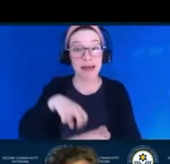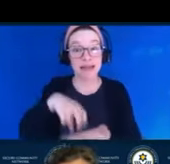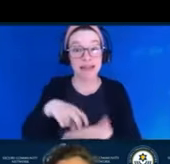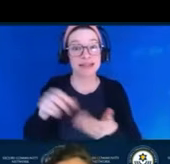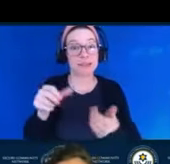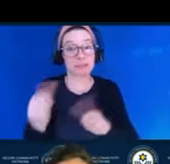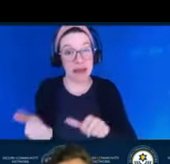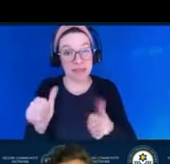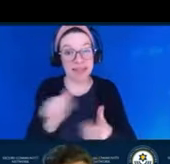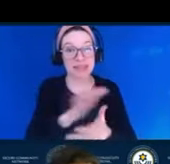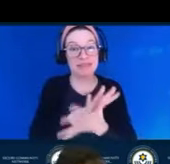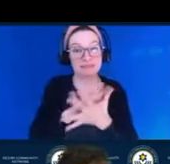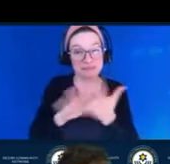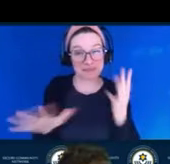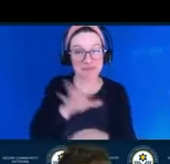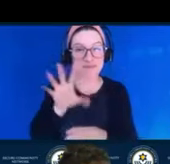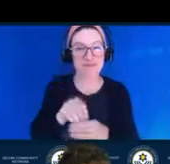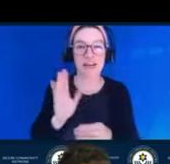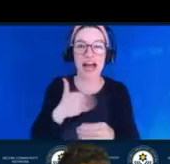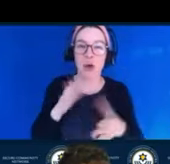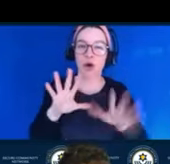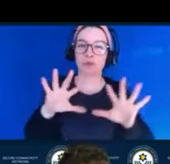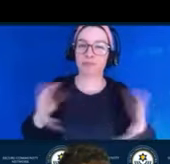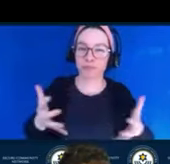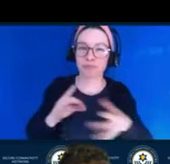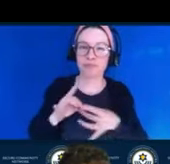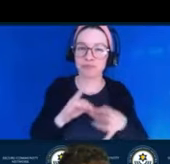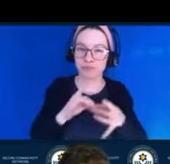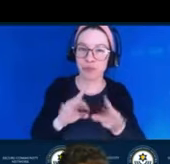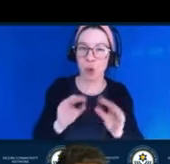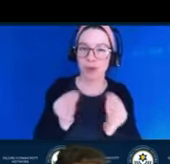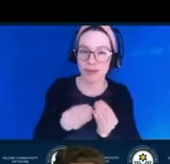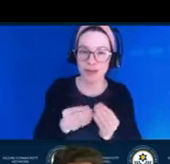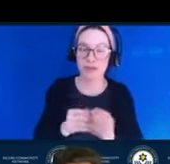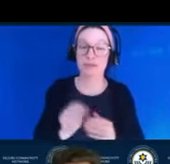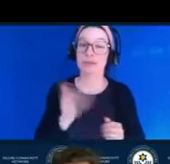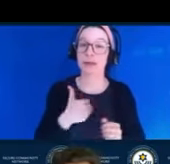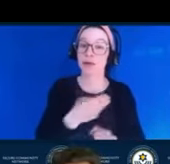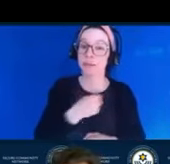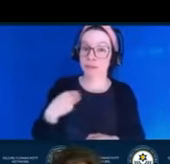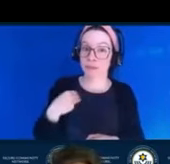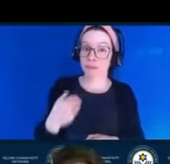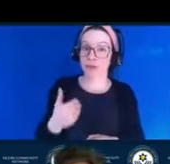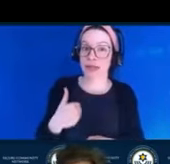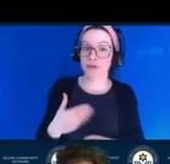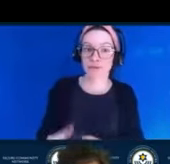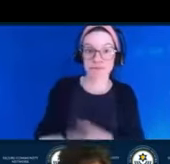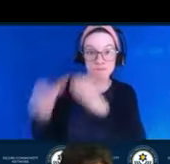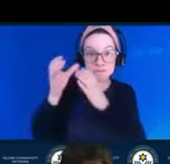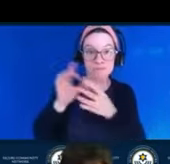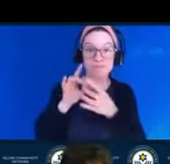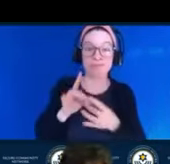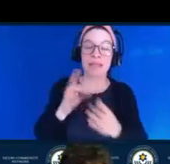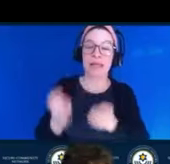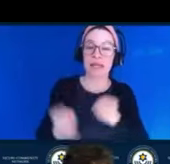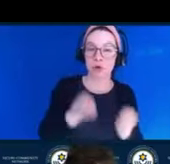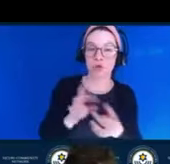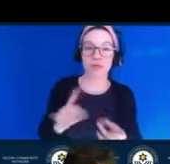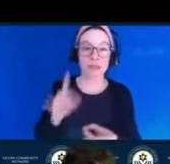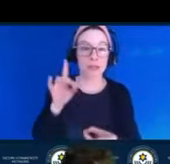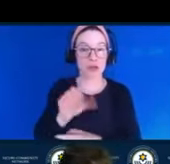course, make up our coalition of organizations. Our members have expertise in emotional and spiritual care,